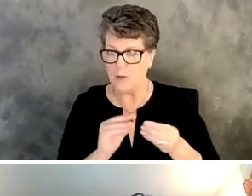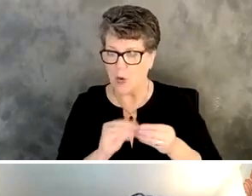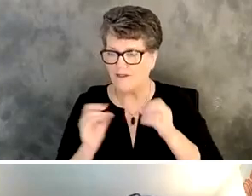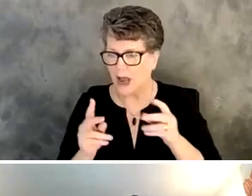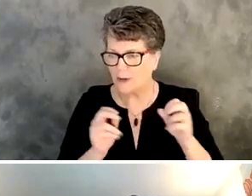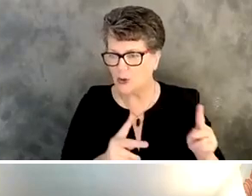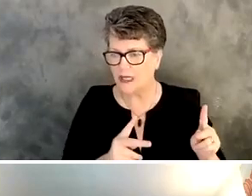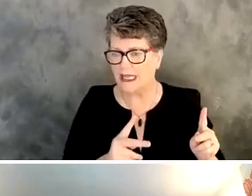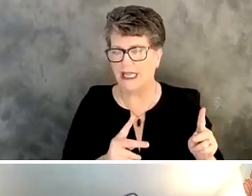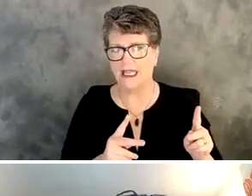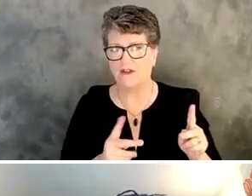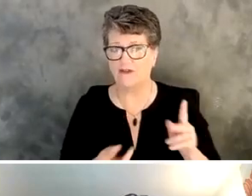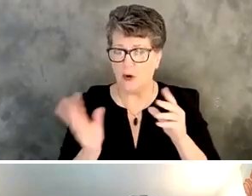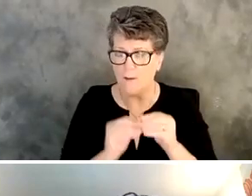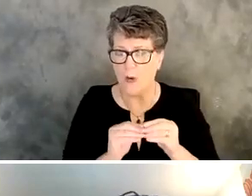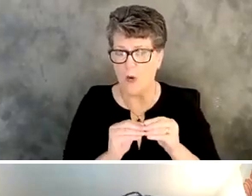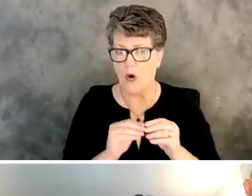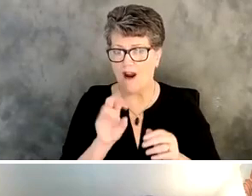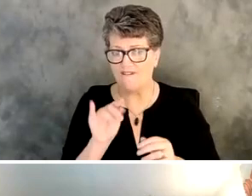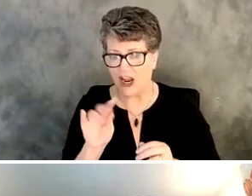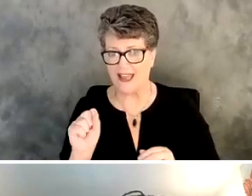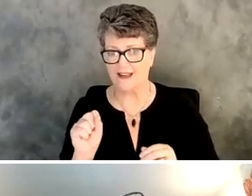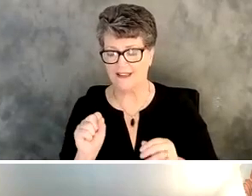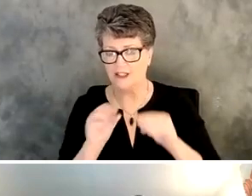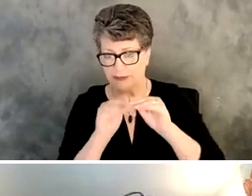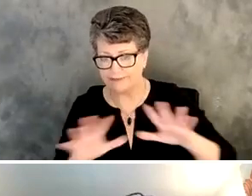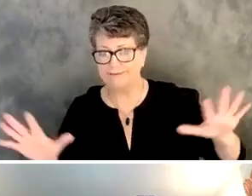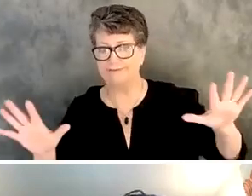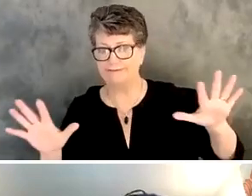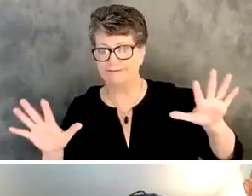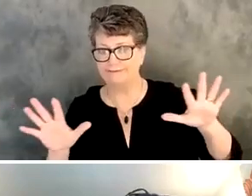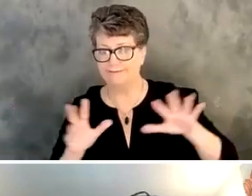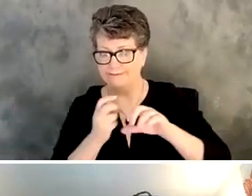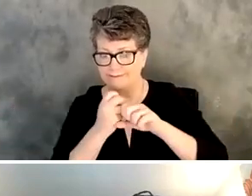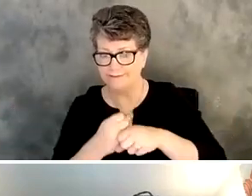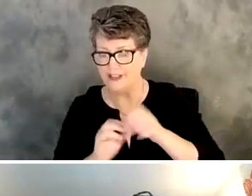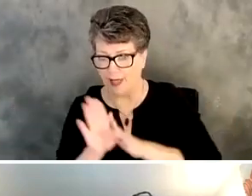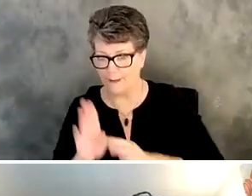opportunity for additional variants to be developed or formed?